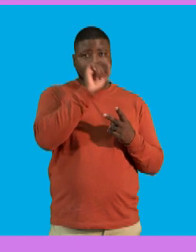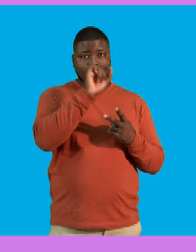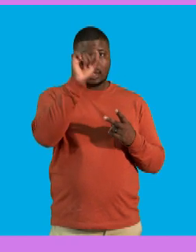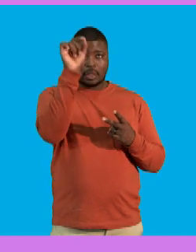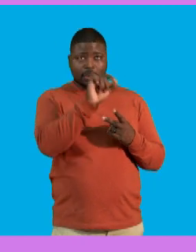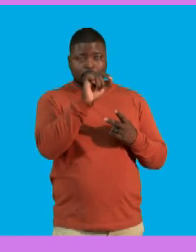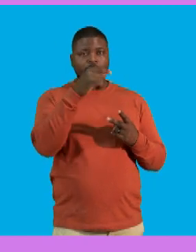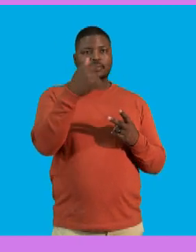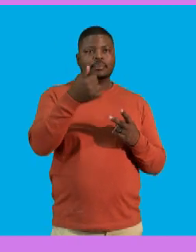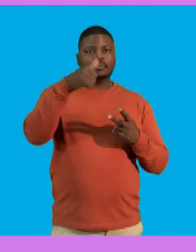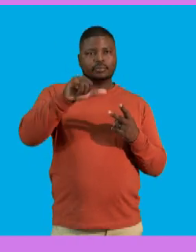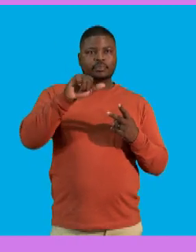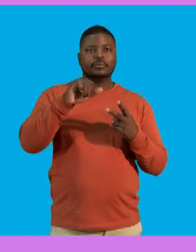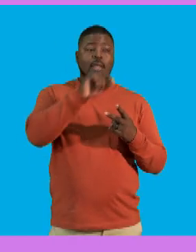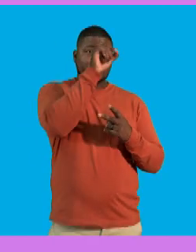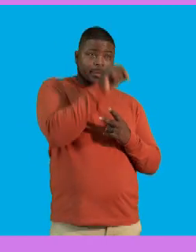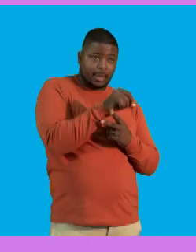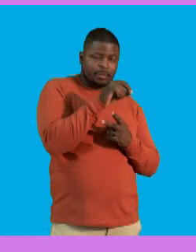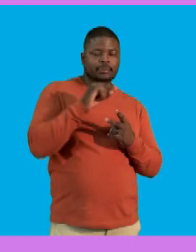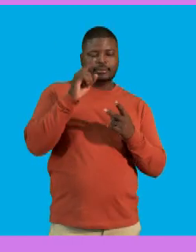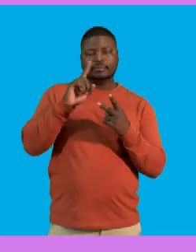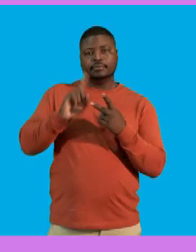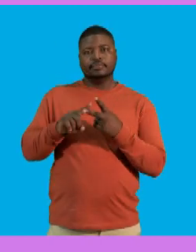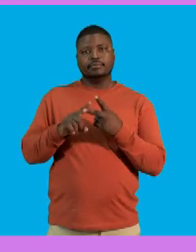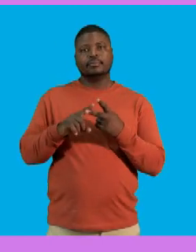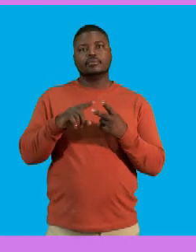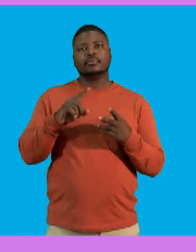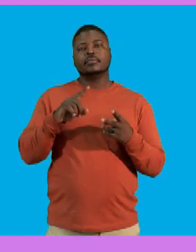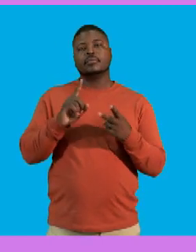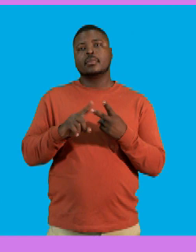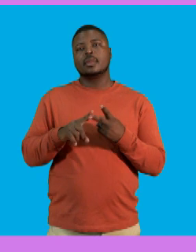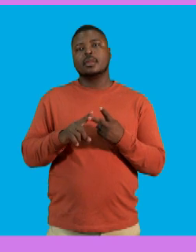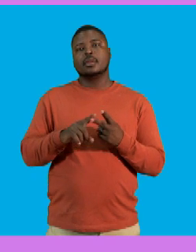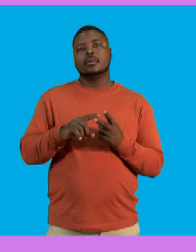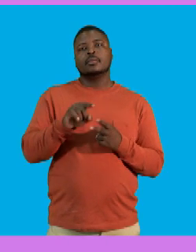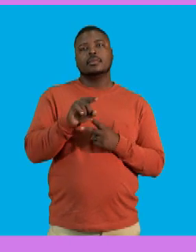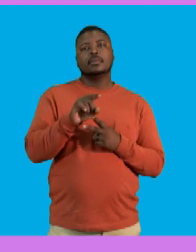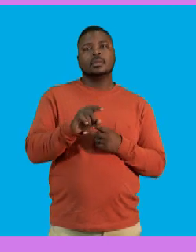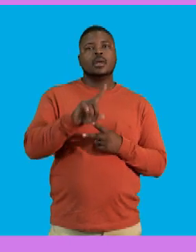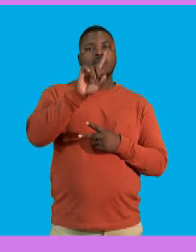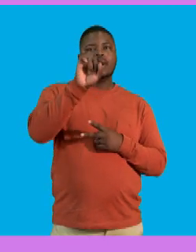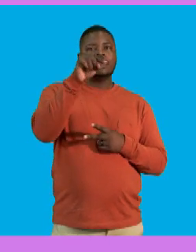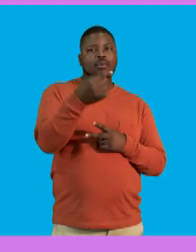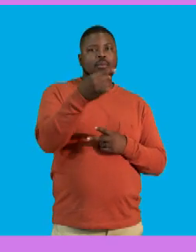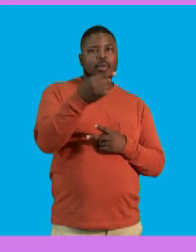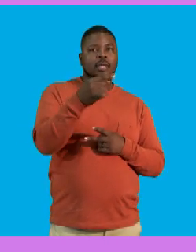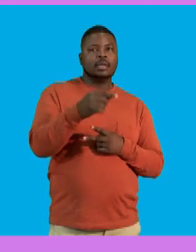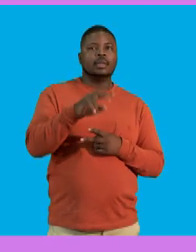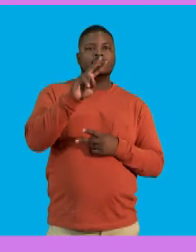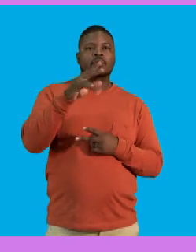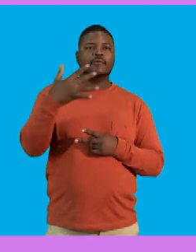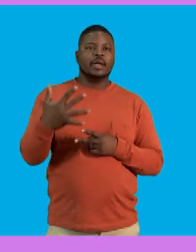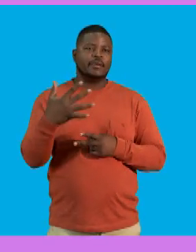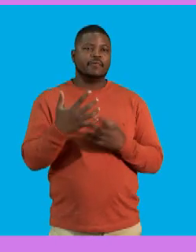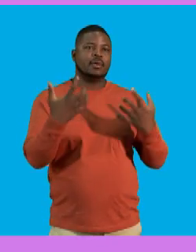0,75 fits in there. Then we have 1,25. Let's go across. And 1,25 looks like it will fit in